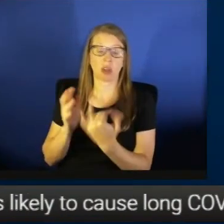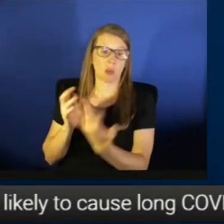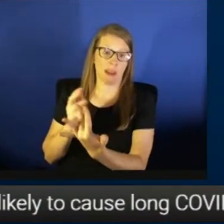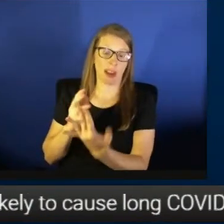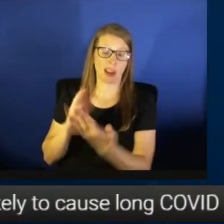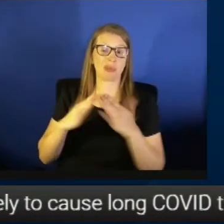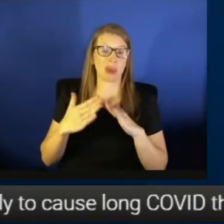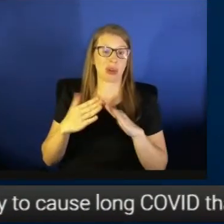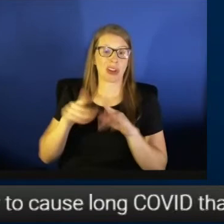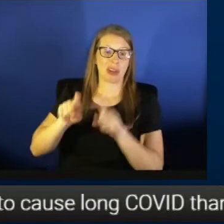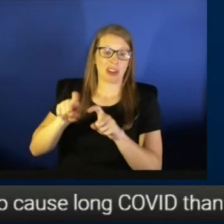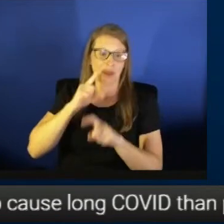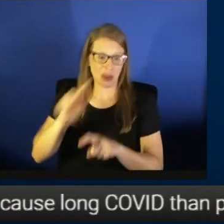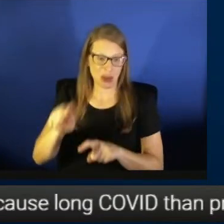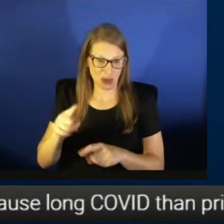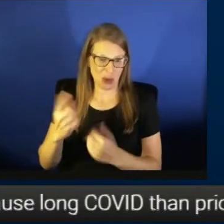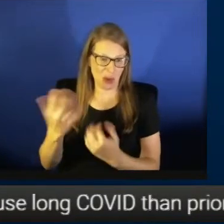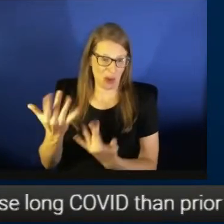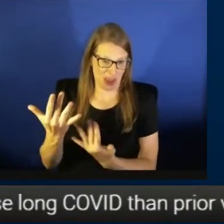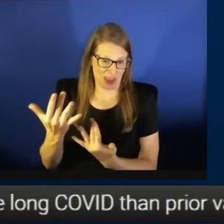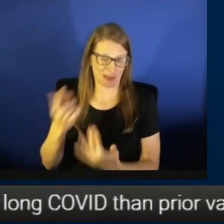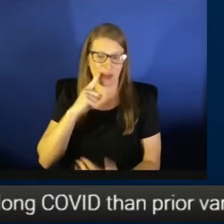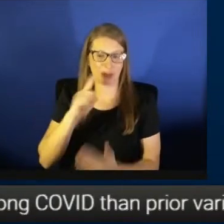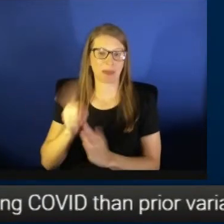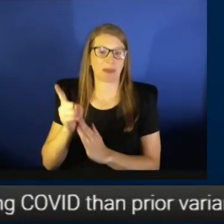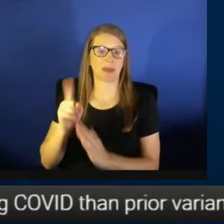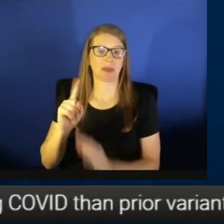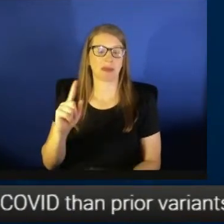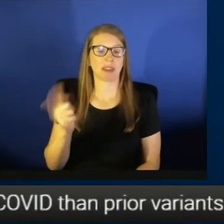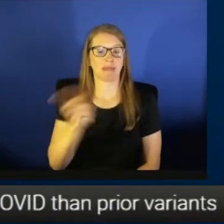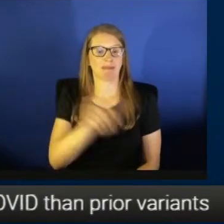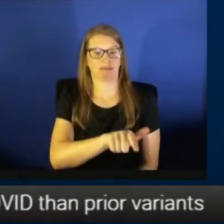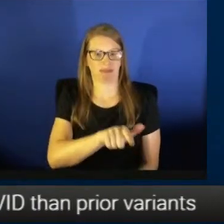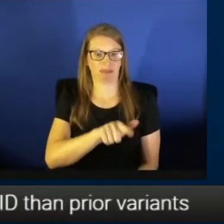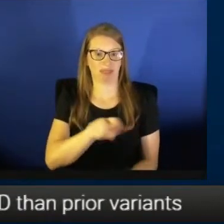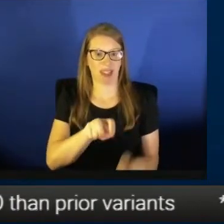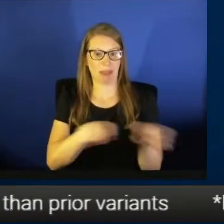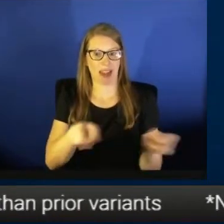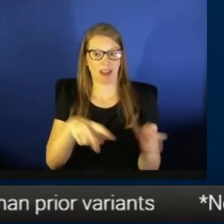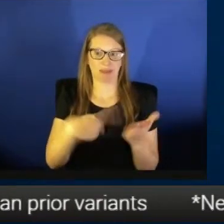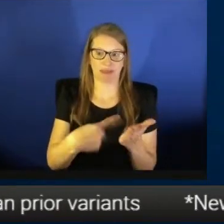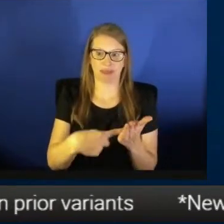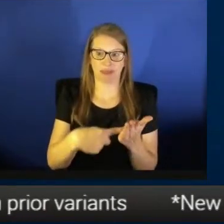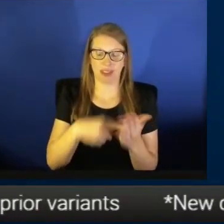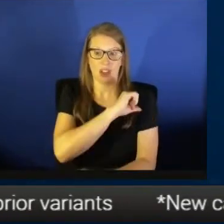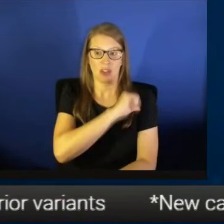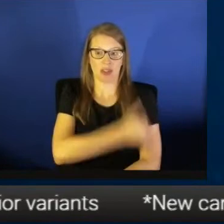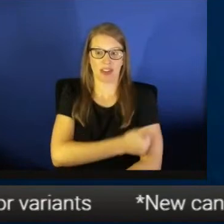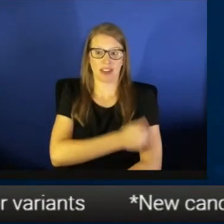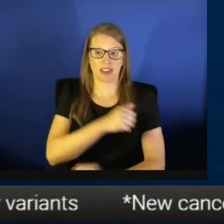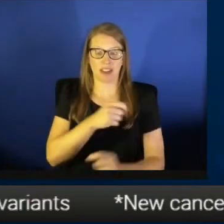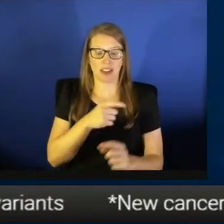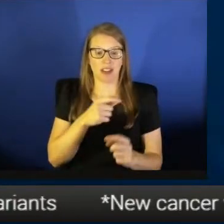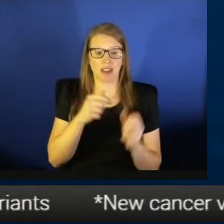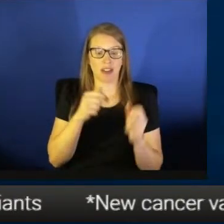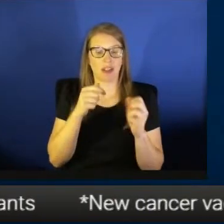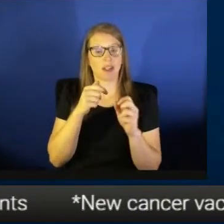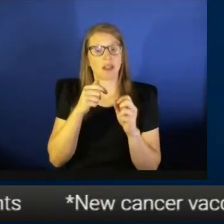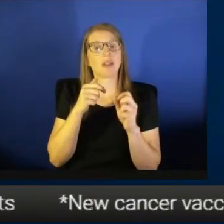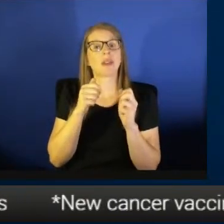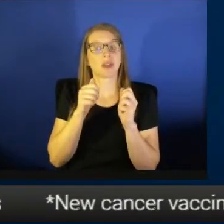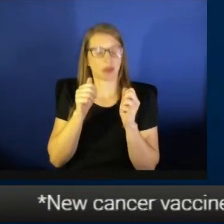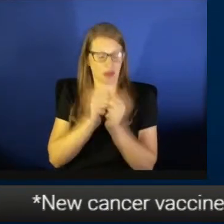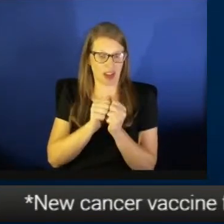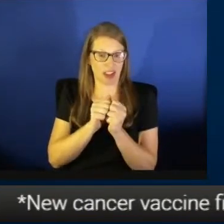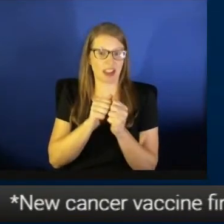for you. So we'll get back with you here in just a moment. But I want to get back with our panel discussing the authorization of vaccine for those under 5 years old. We have pediatrician